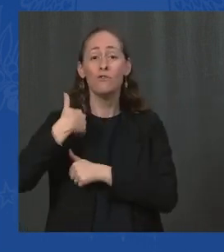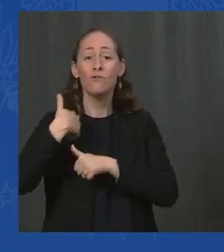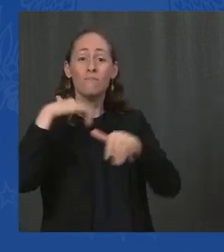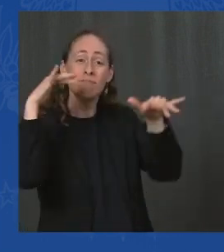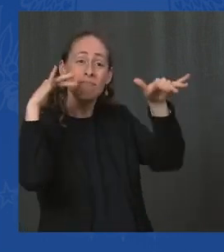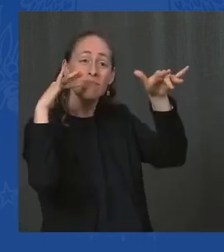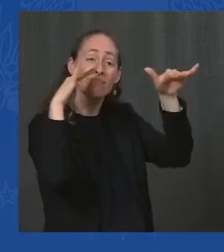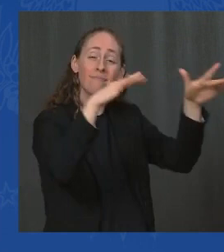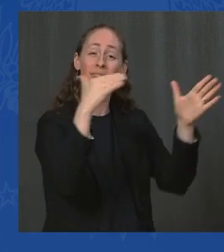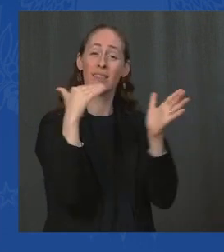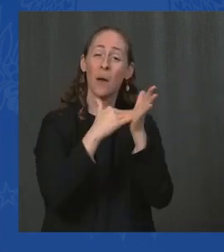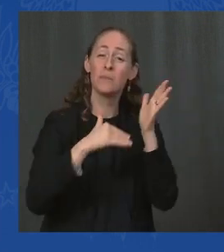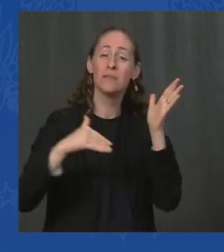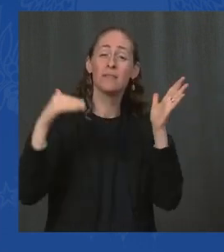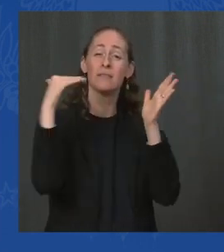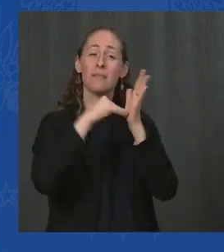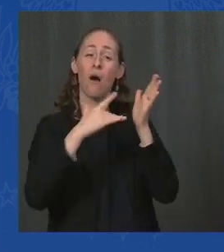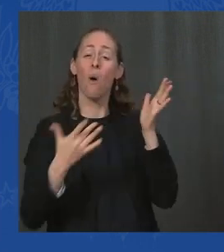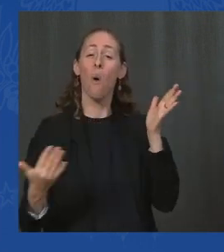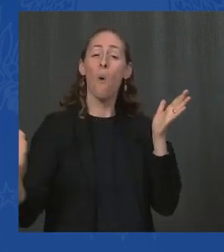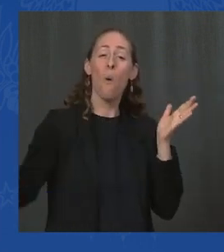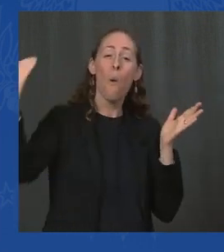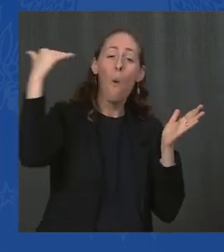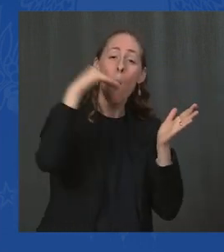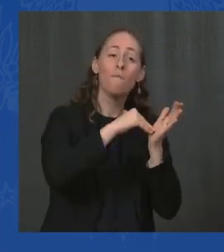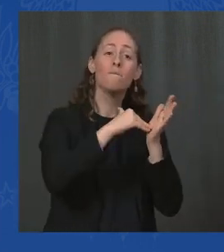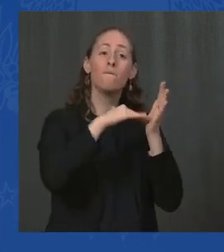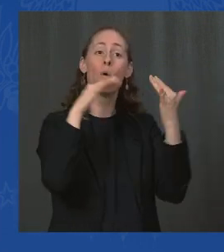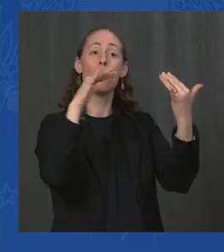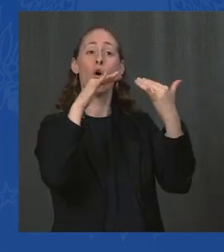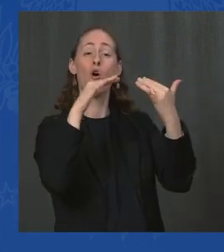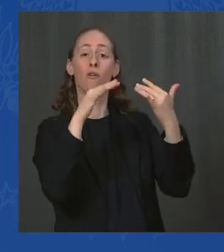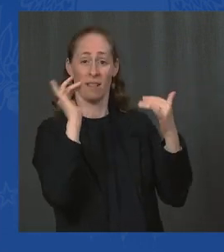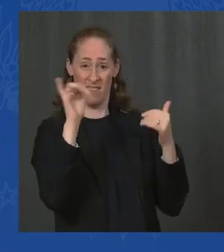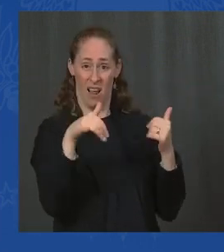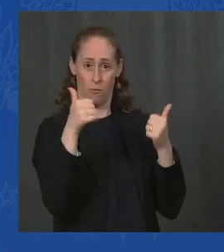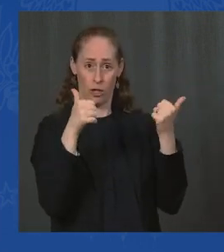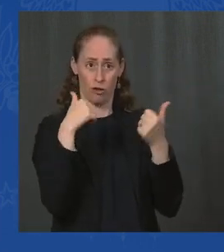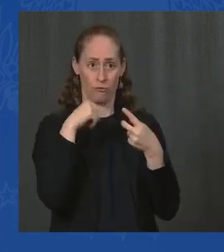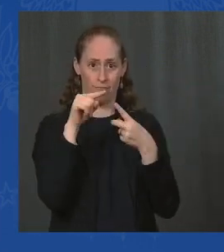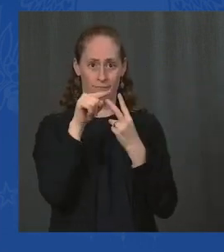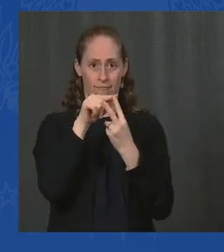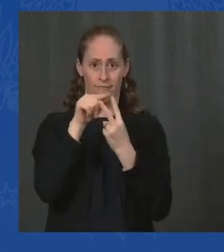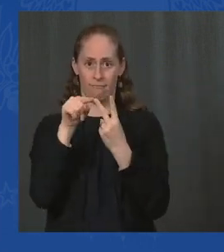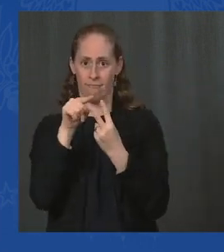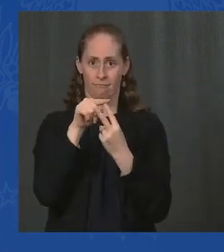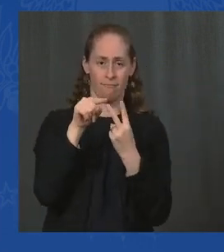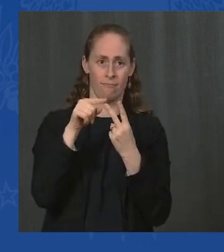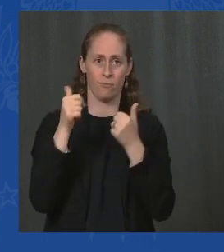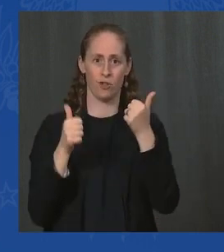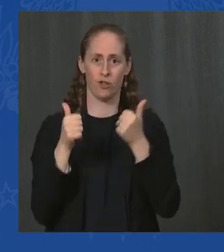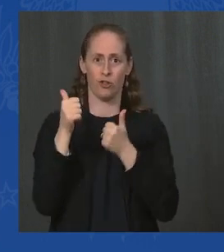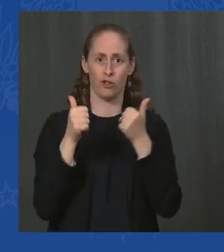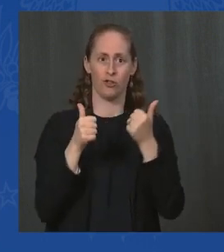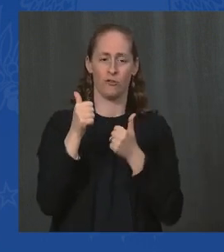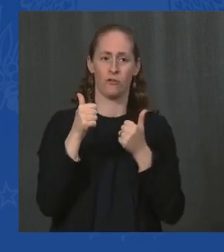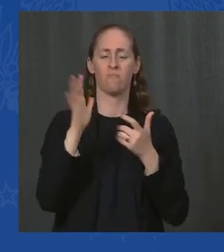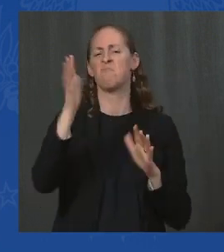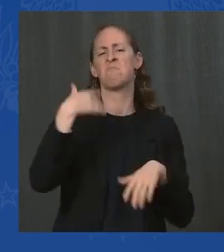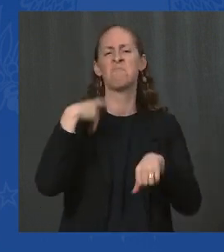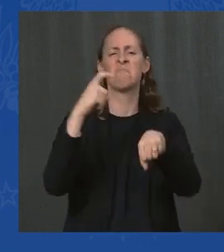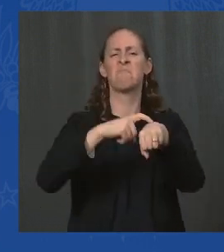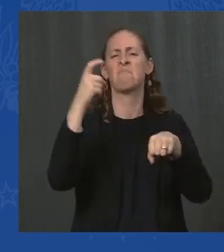war. That was the choice, the real choice, between leaving or escalating.